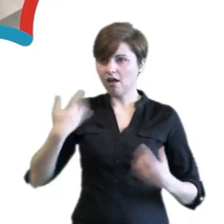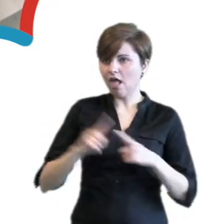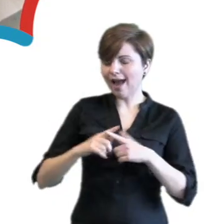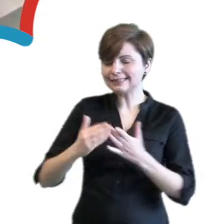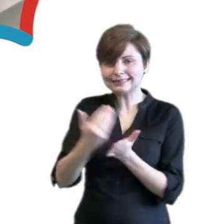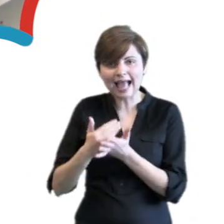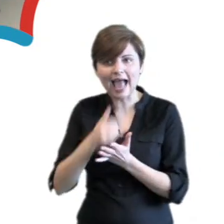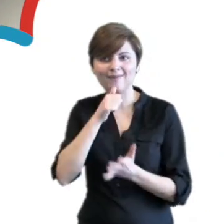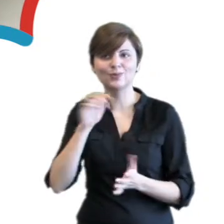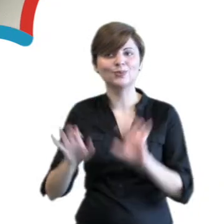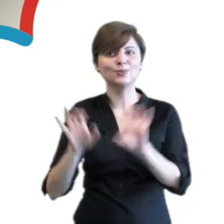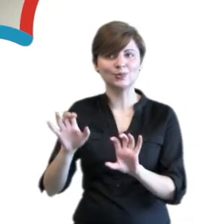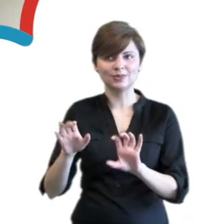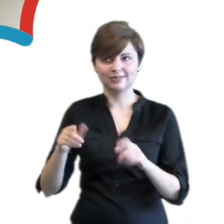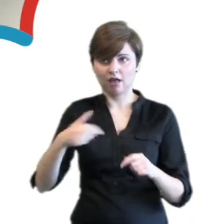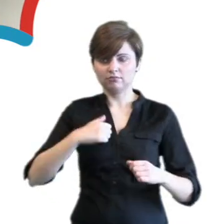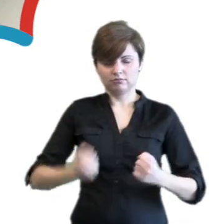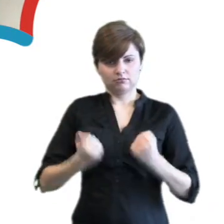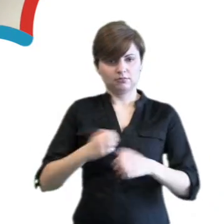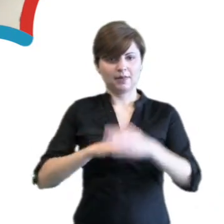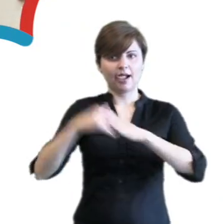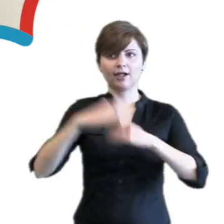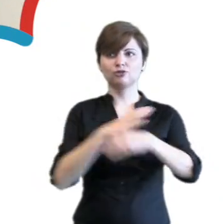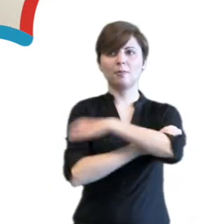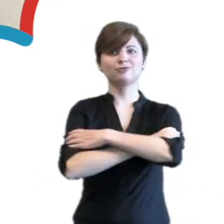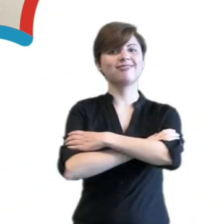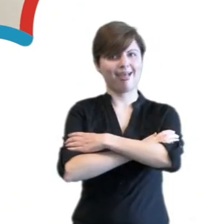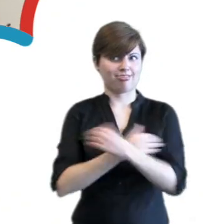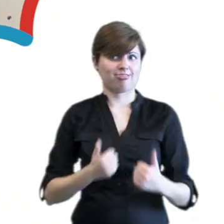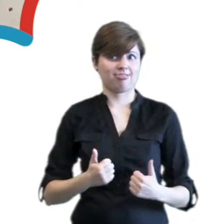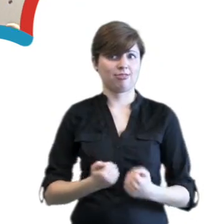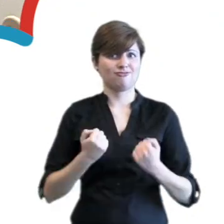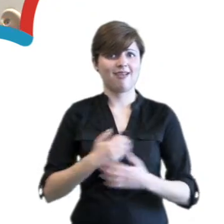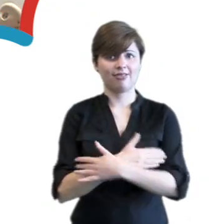feel safe with it, and it's helping with like the upper body